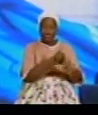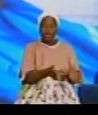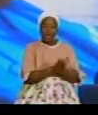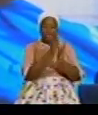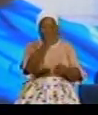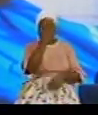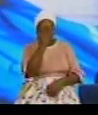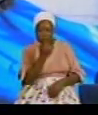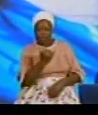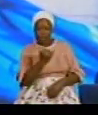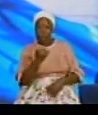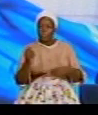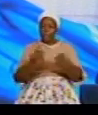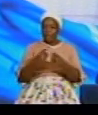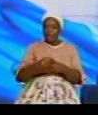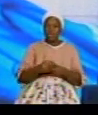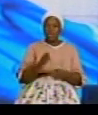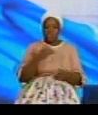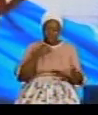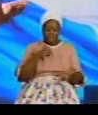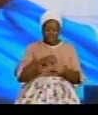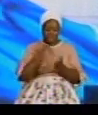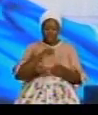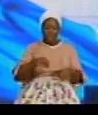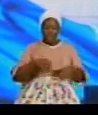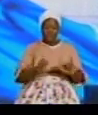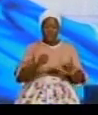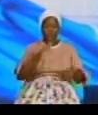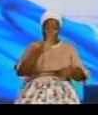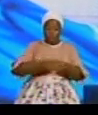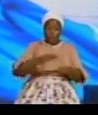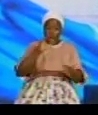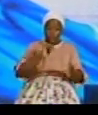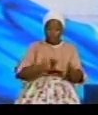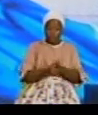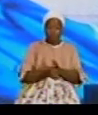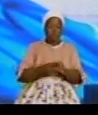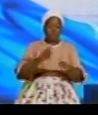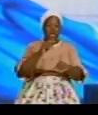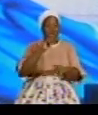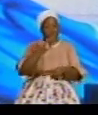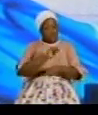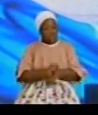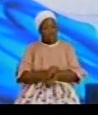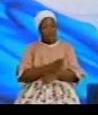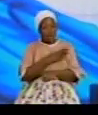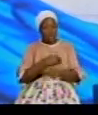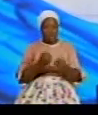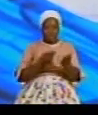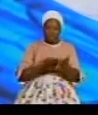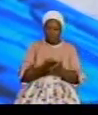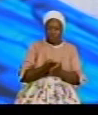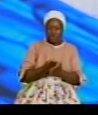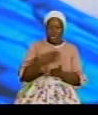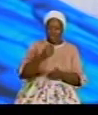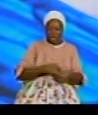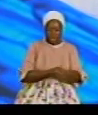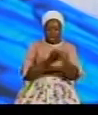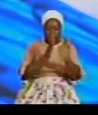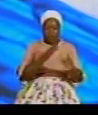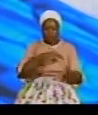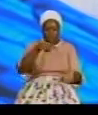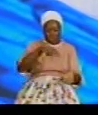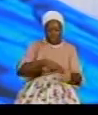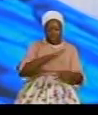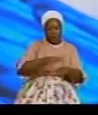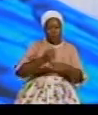And it's still based on both tradition and truth. The disciples were standing on